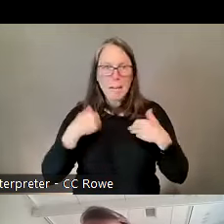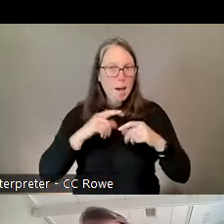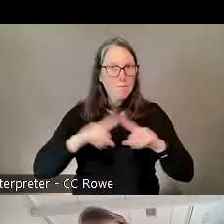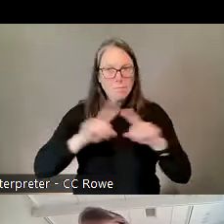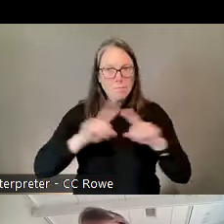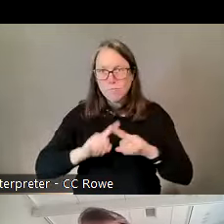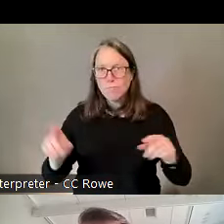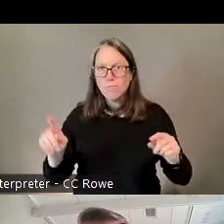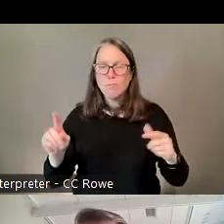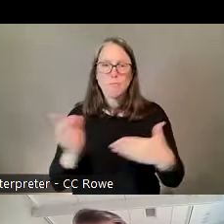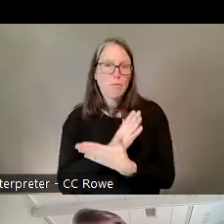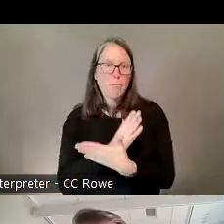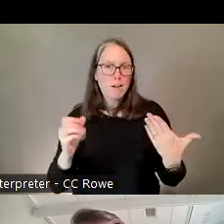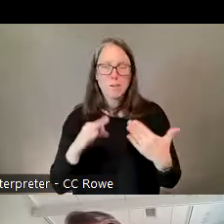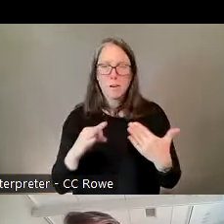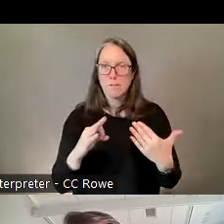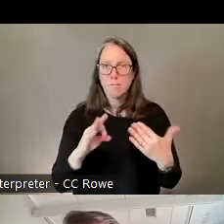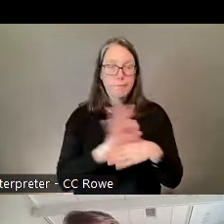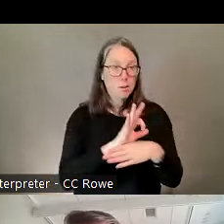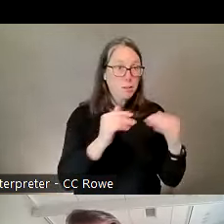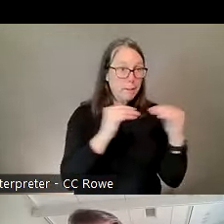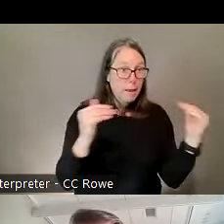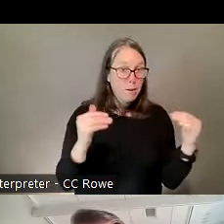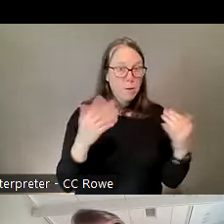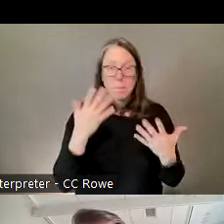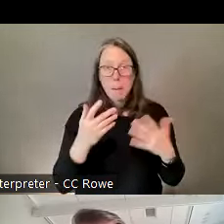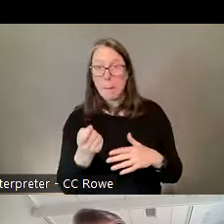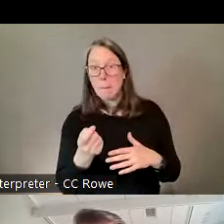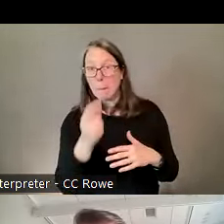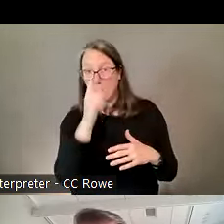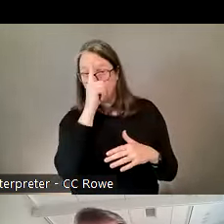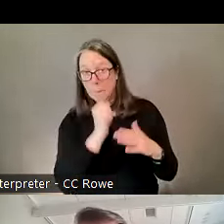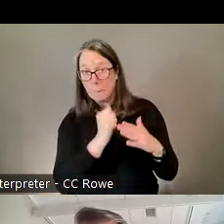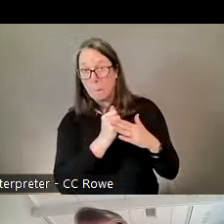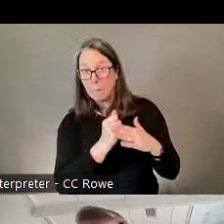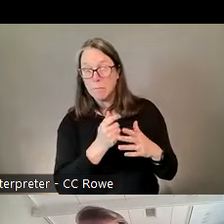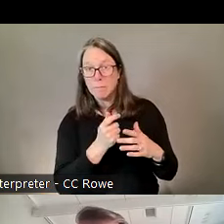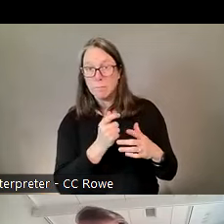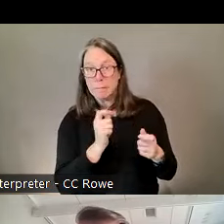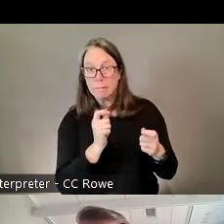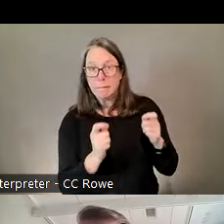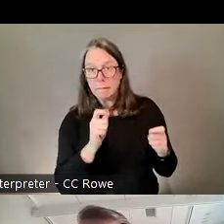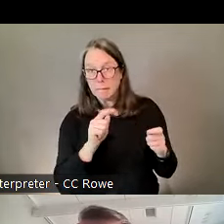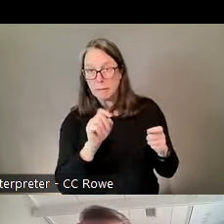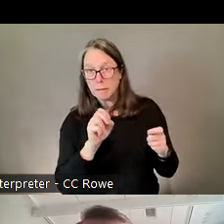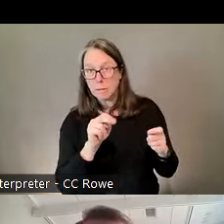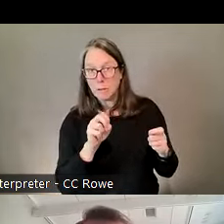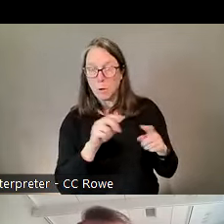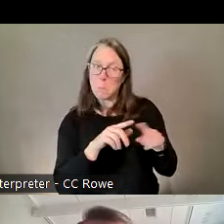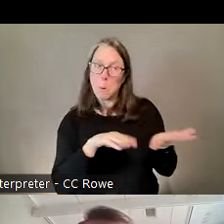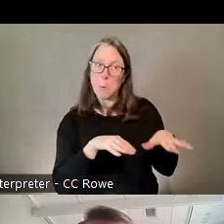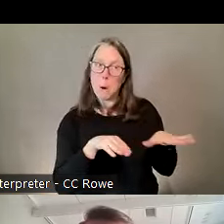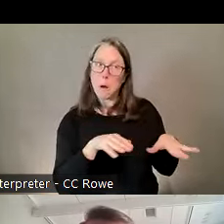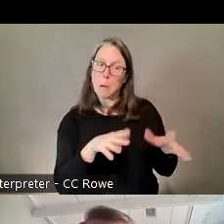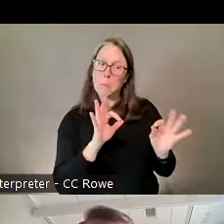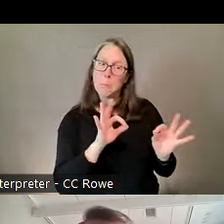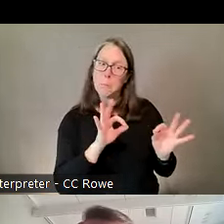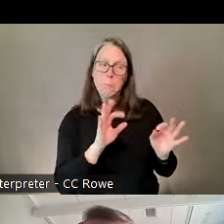function. And it can range from a small stroke where there's a little bit of change in their tone and they're walking, and